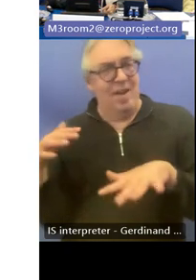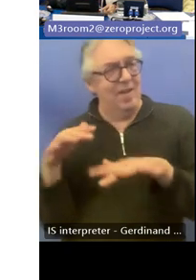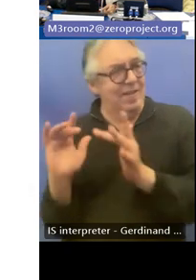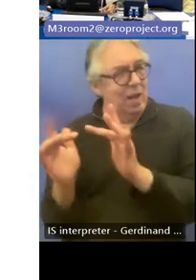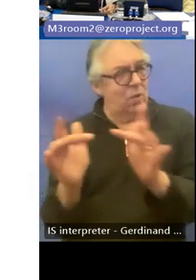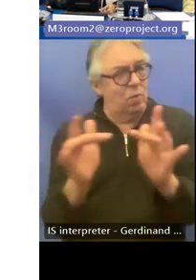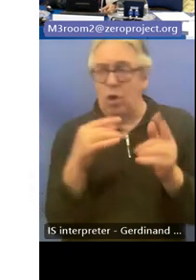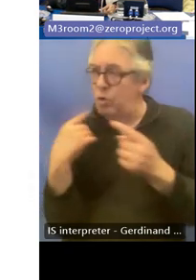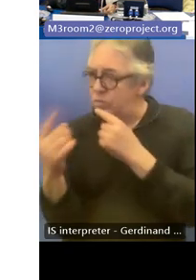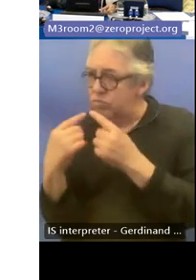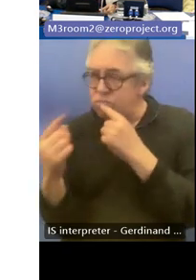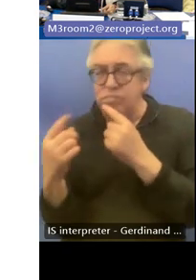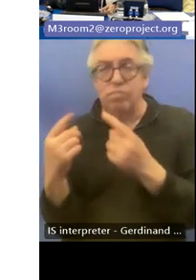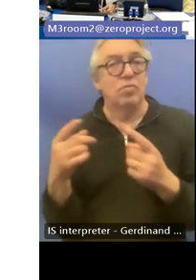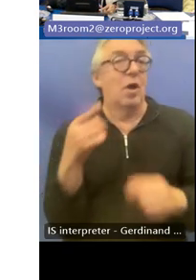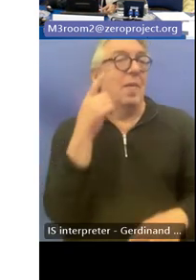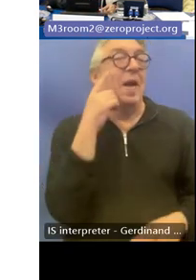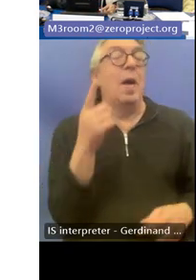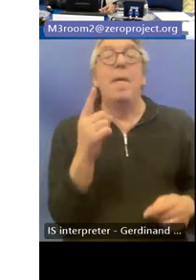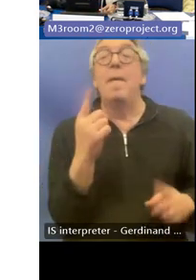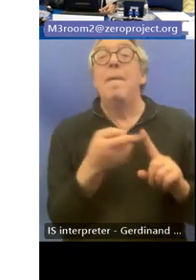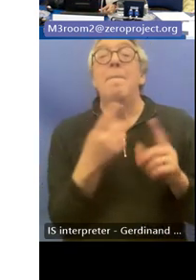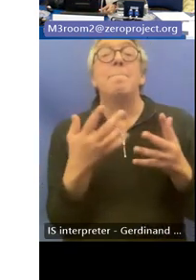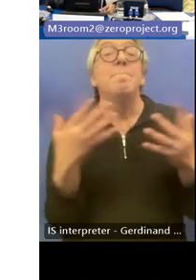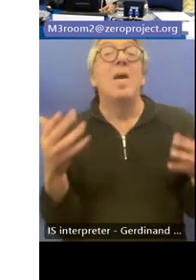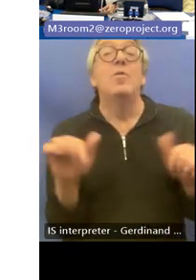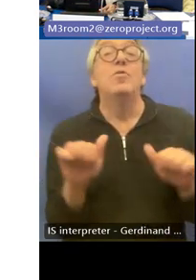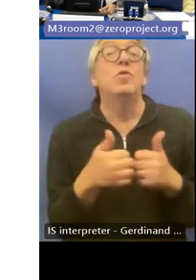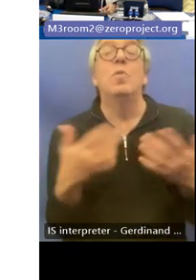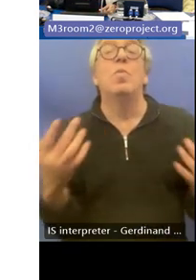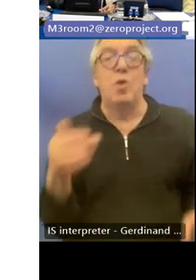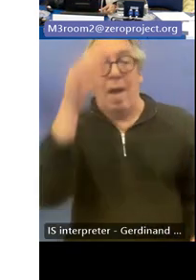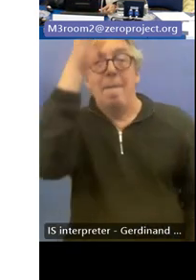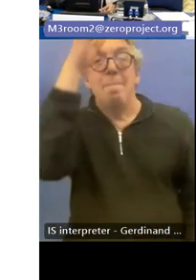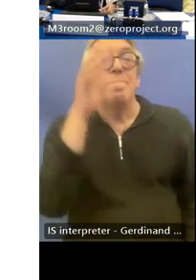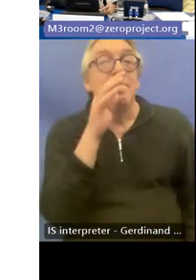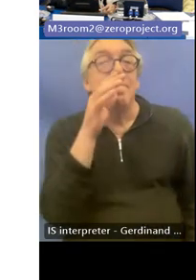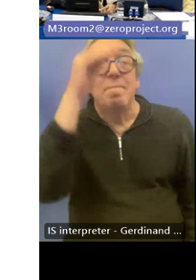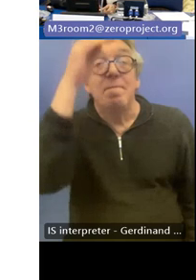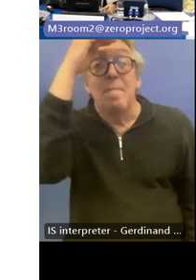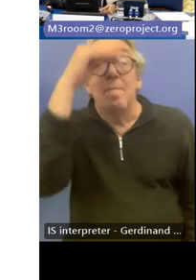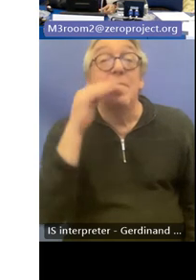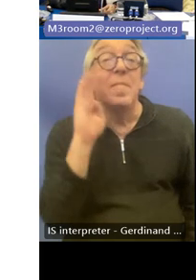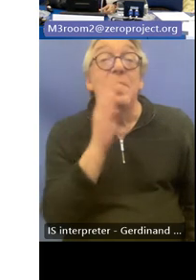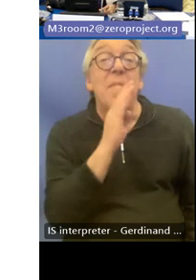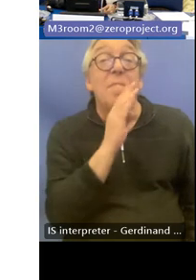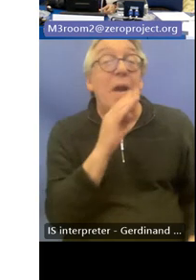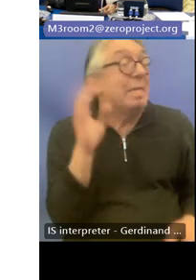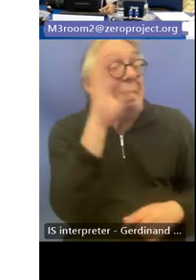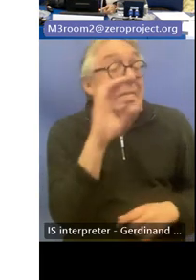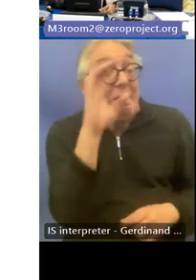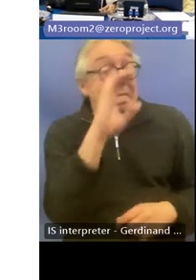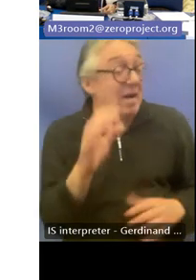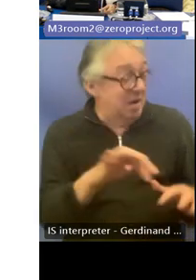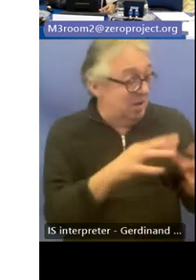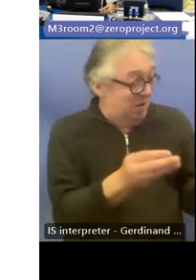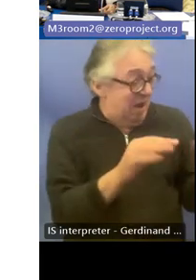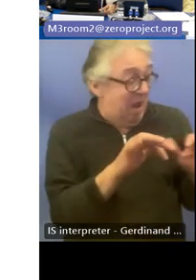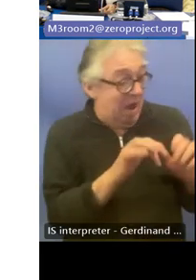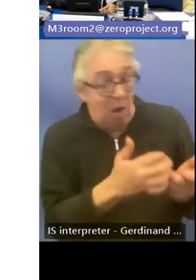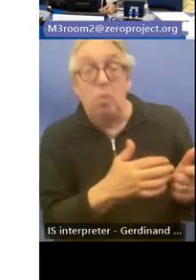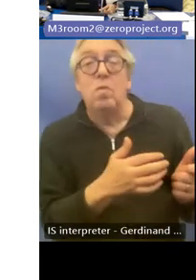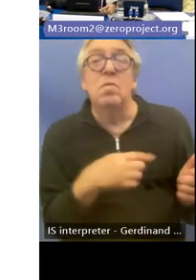this is one of the biggest challenge, that parents looking a solution, and we can give the solution to the parents. Of